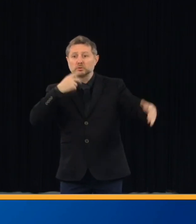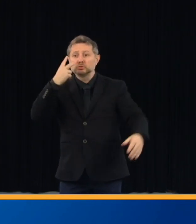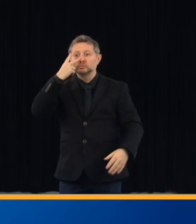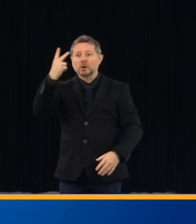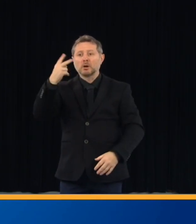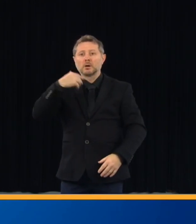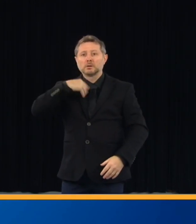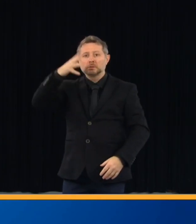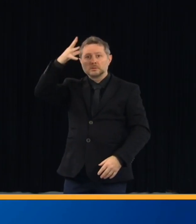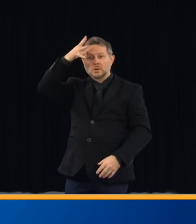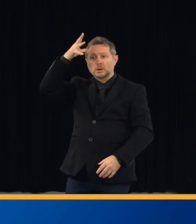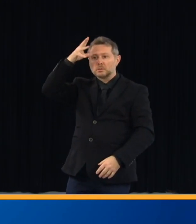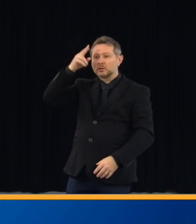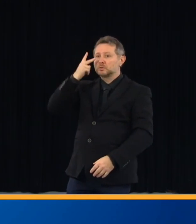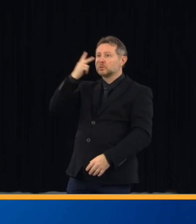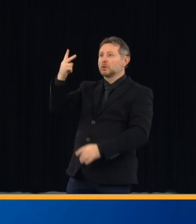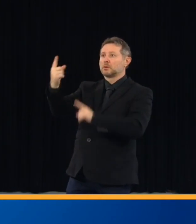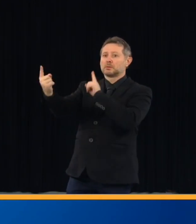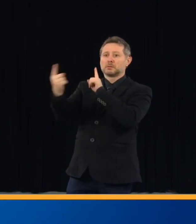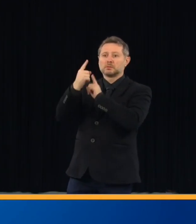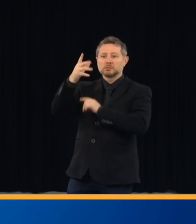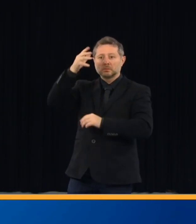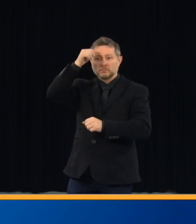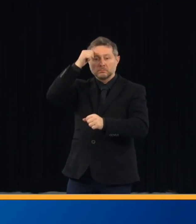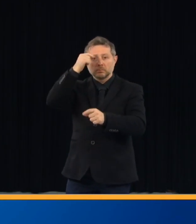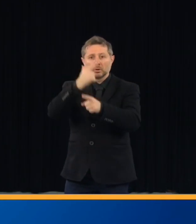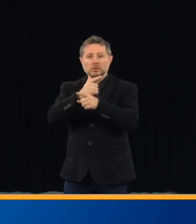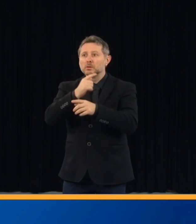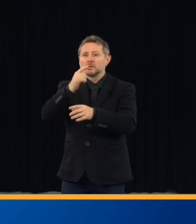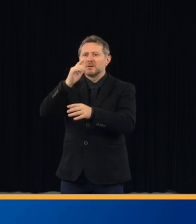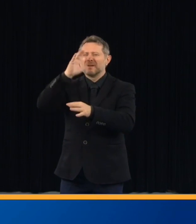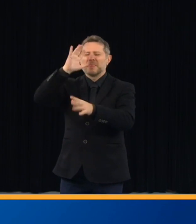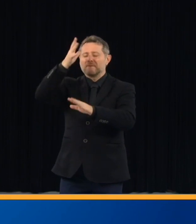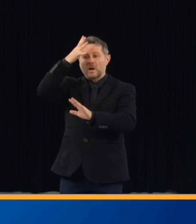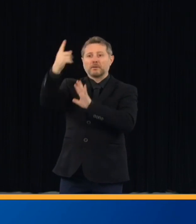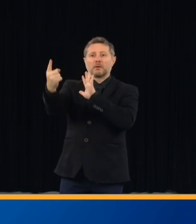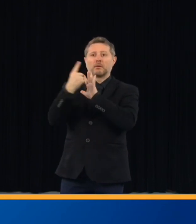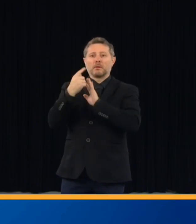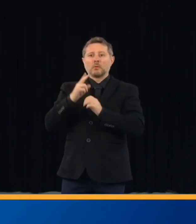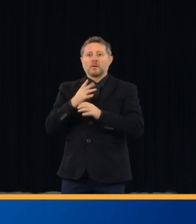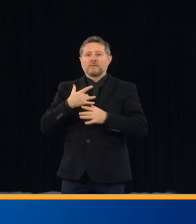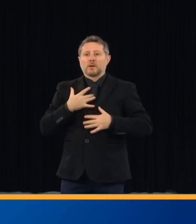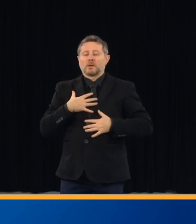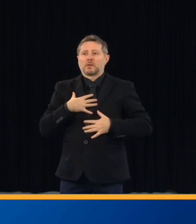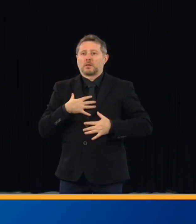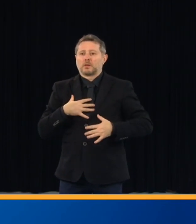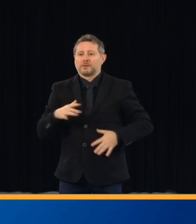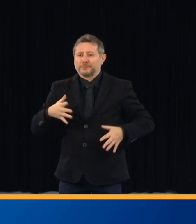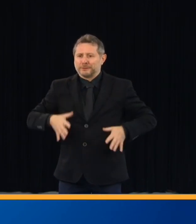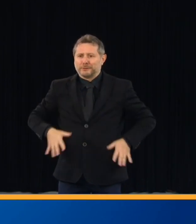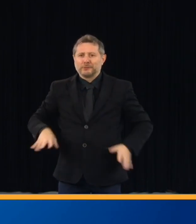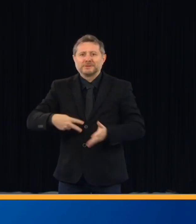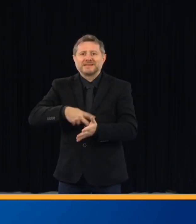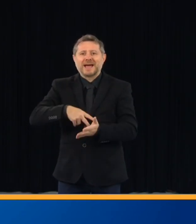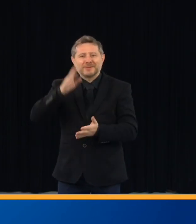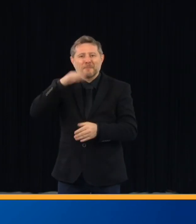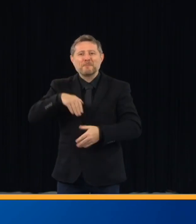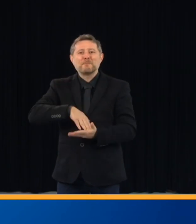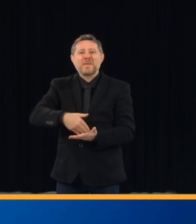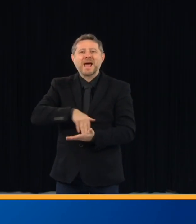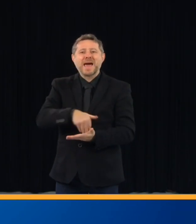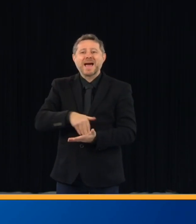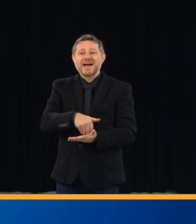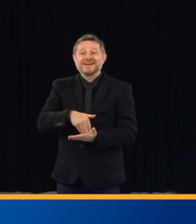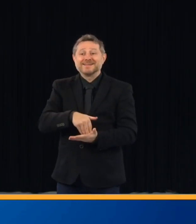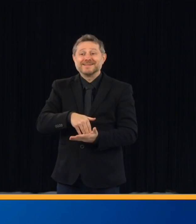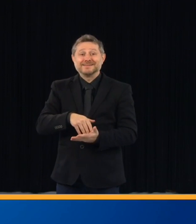dream. You had on a very interesting ballet outfit, and you were